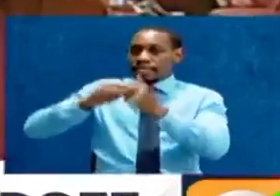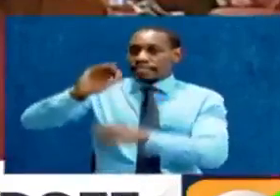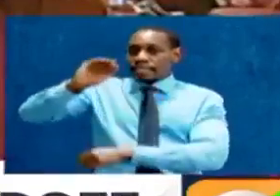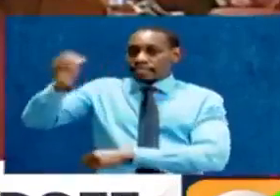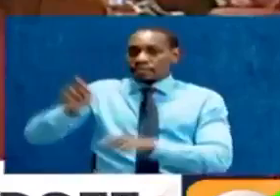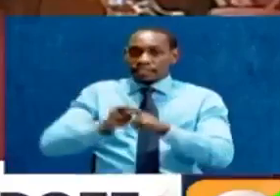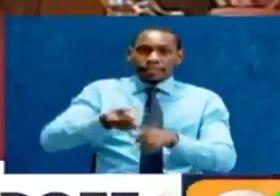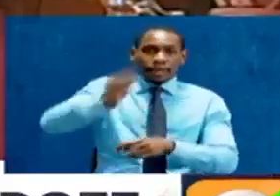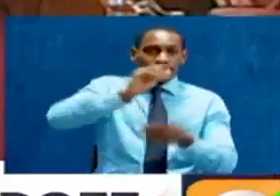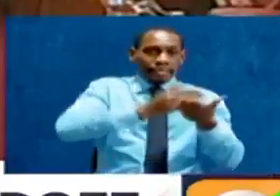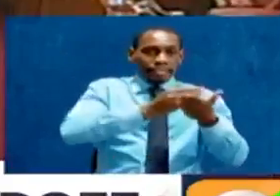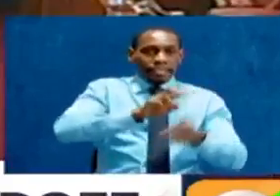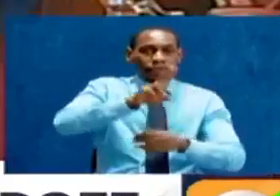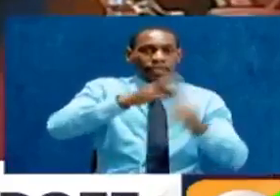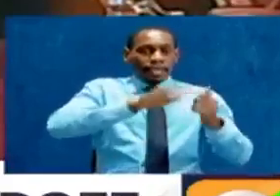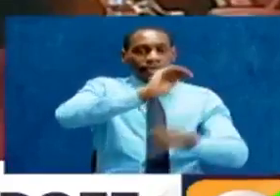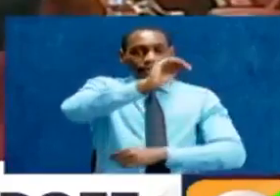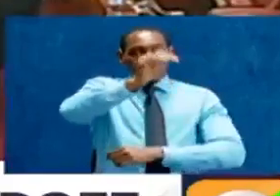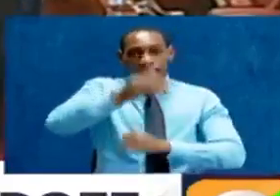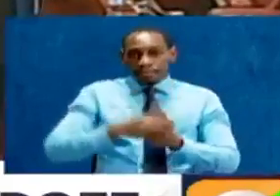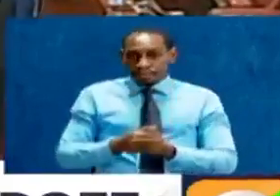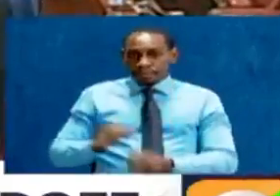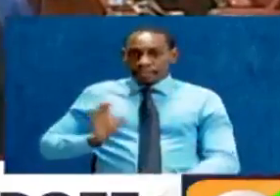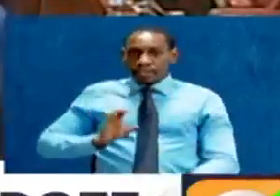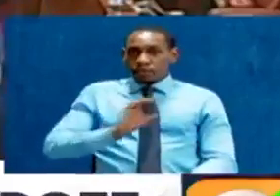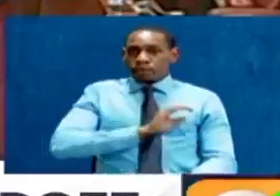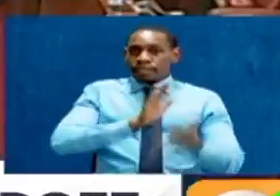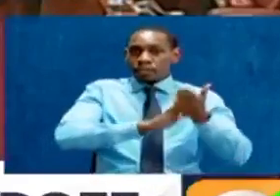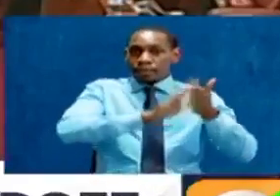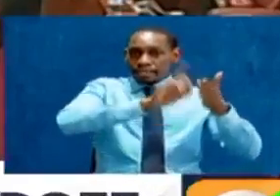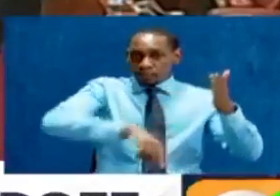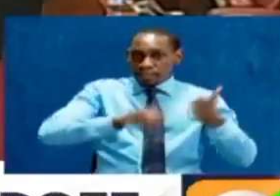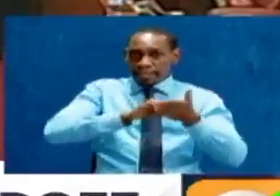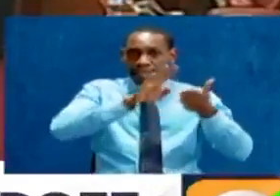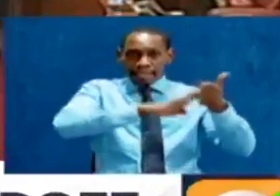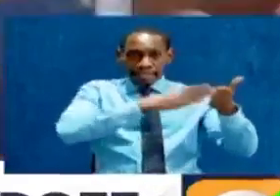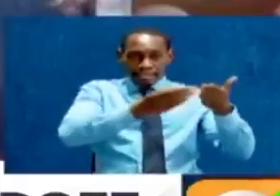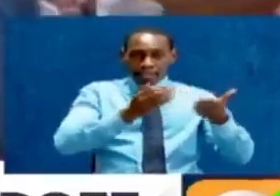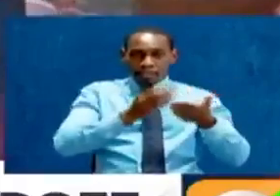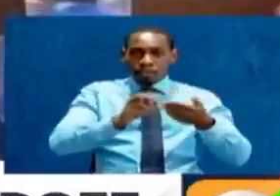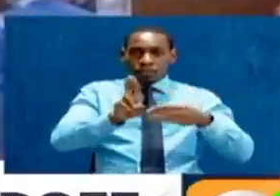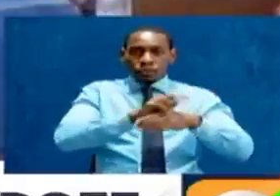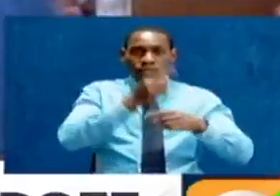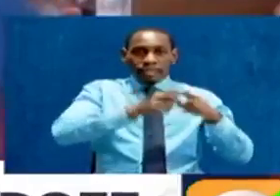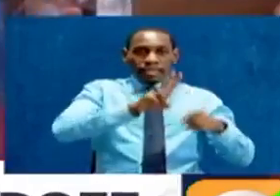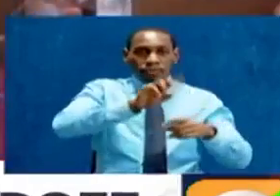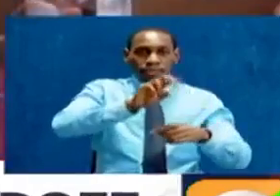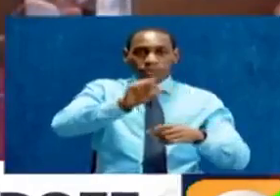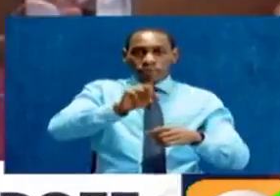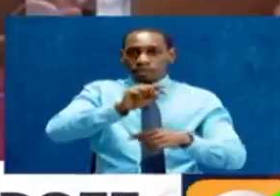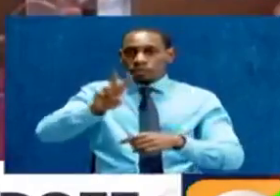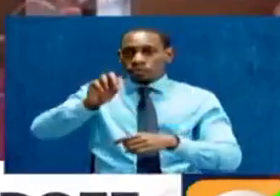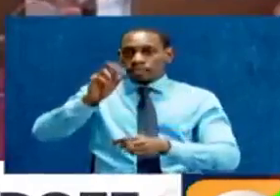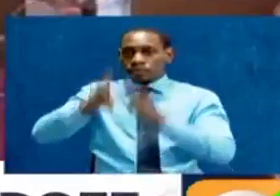counties and increase the share for 29 counties. The committee, however, recommends that the formula applies from